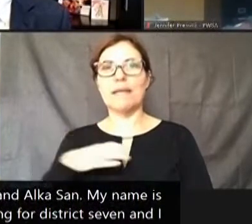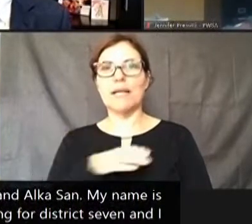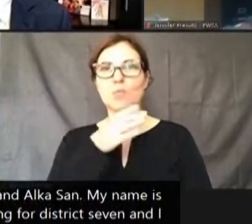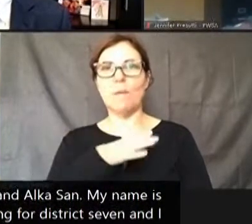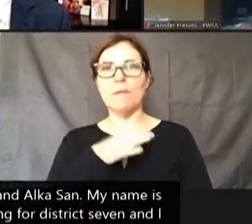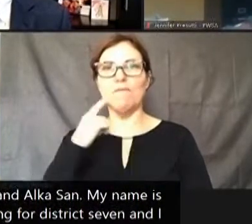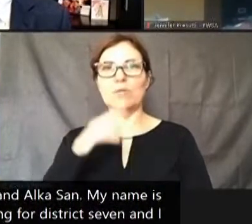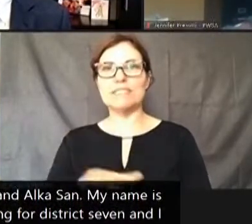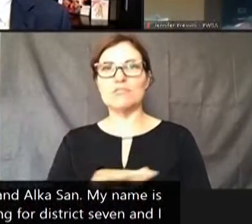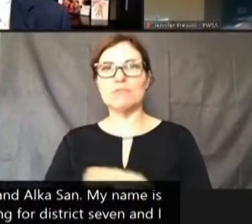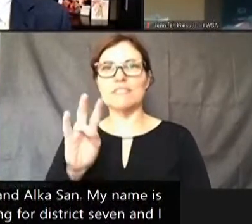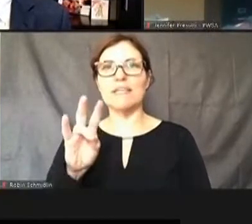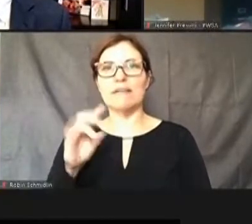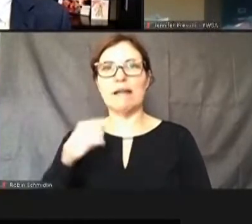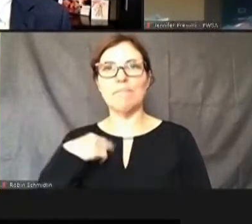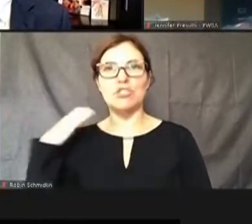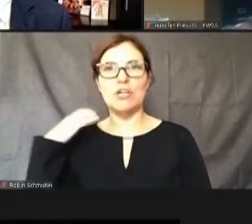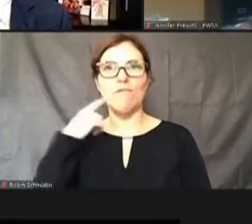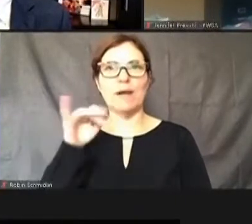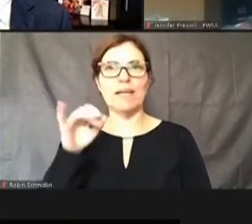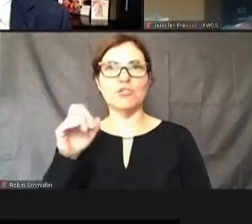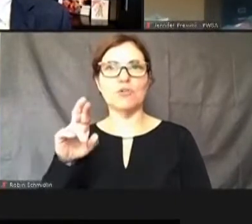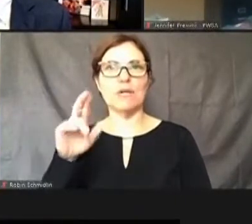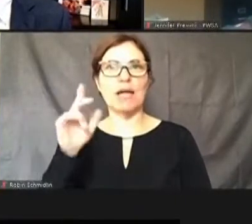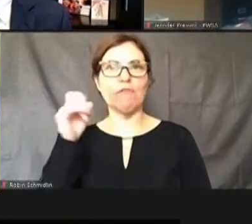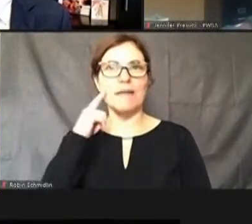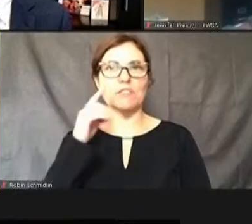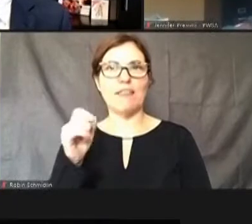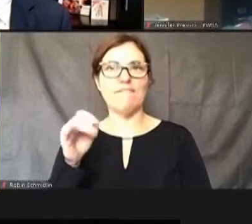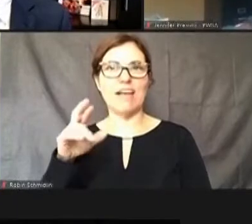Affairs. I'm happy to be here today and so are my dogs.